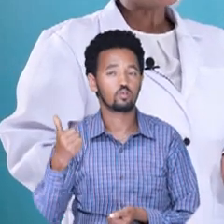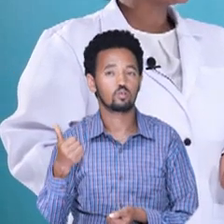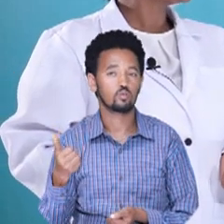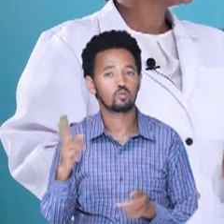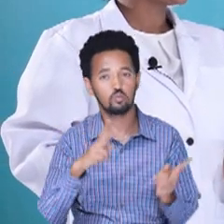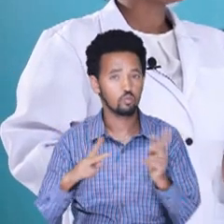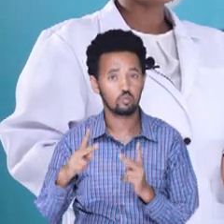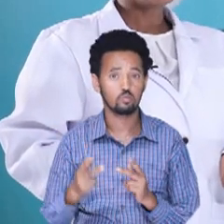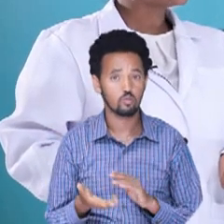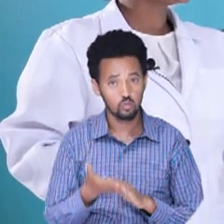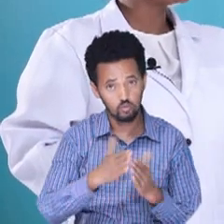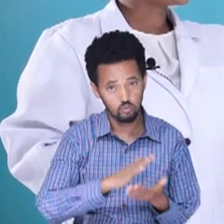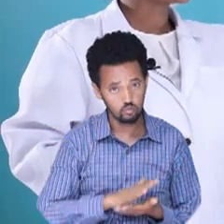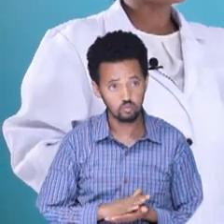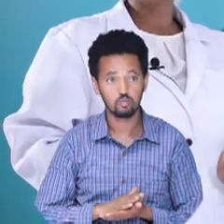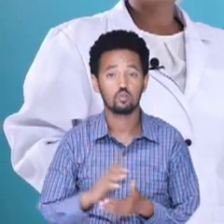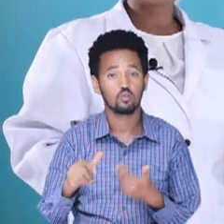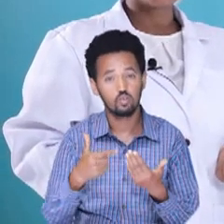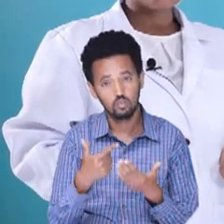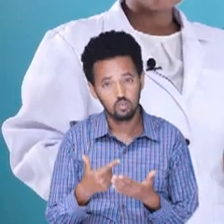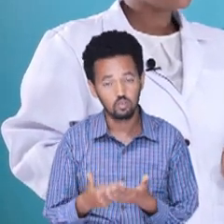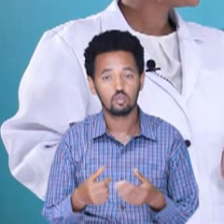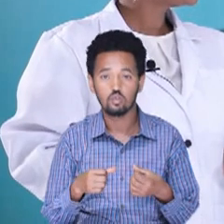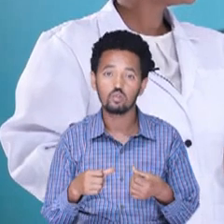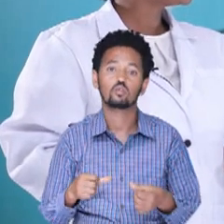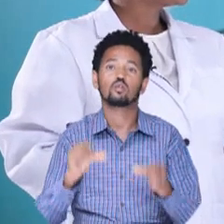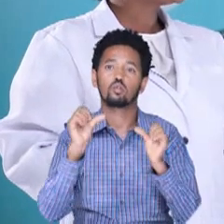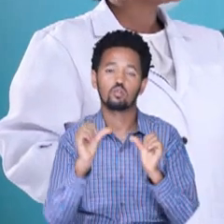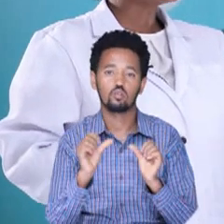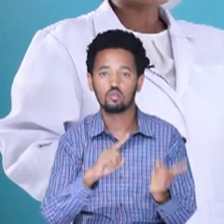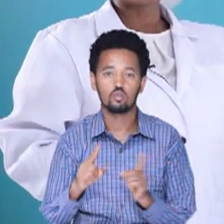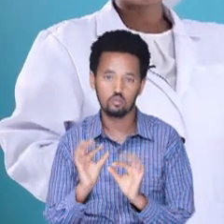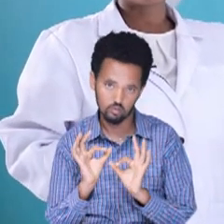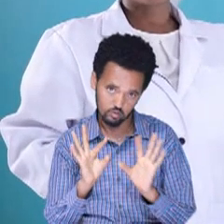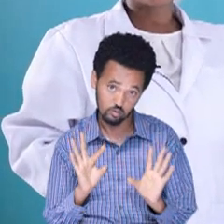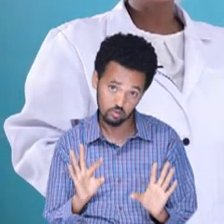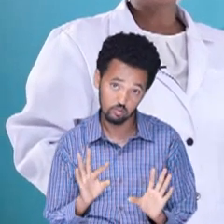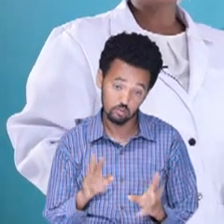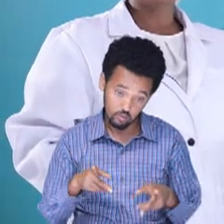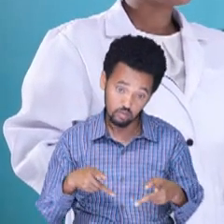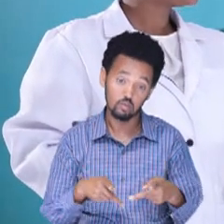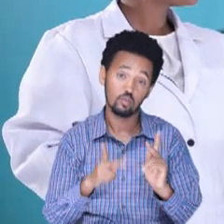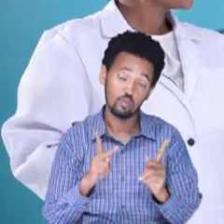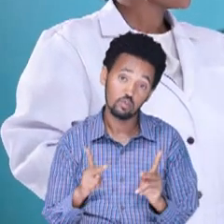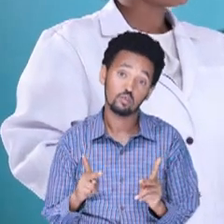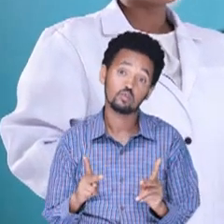of soil erosion and degradation in the continent include traditional farming